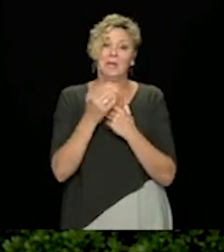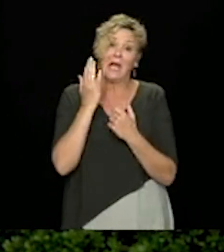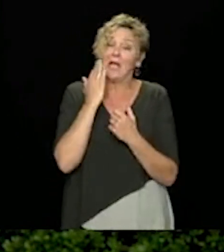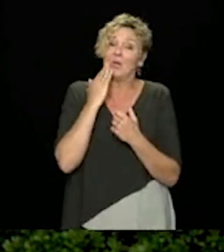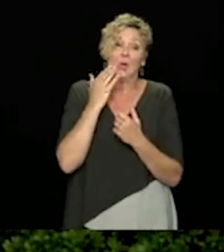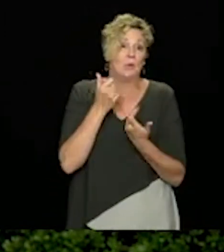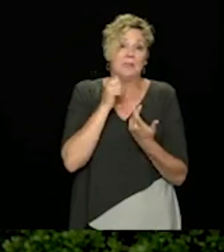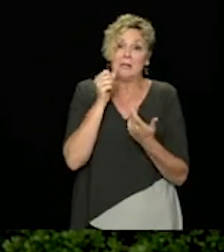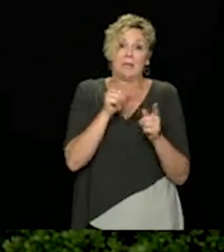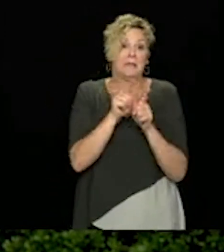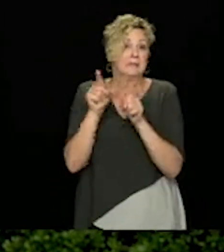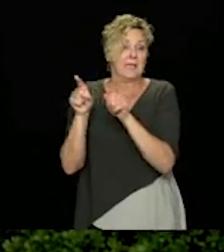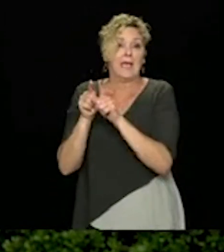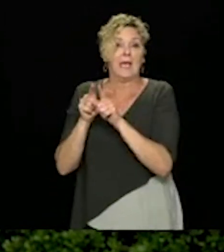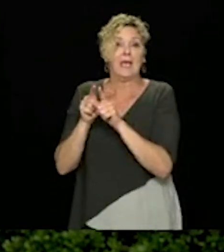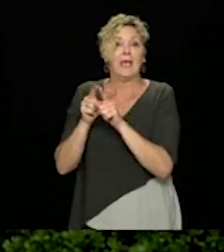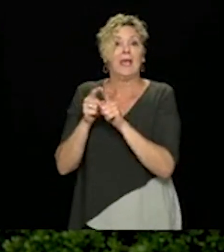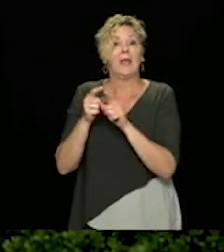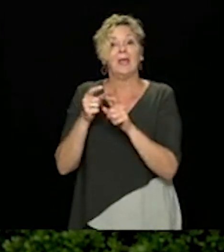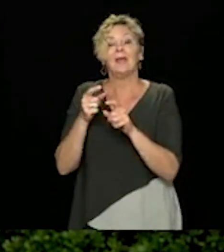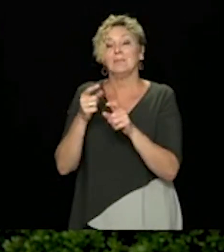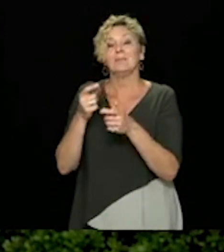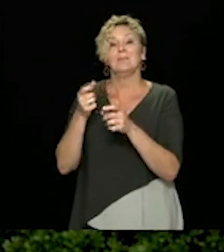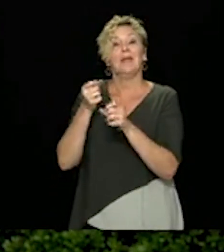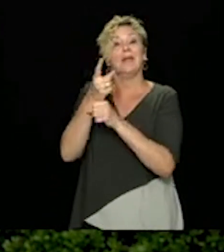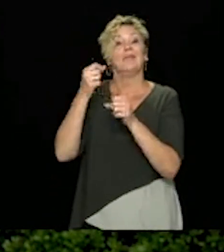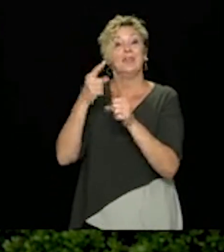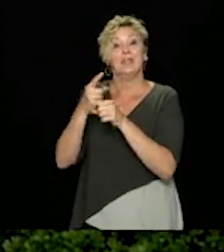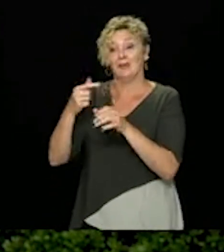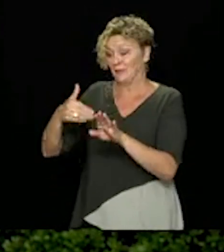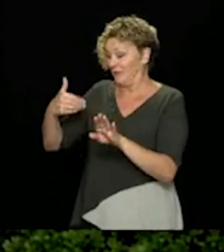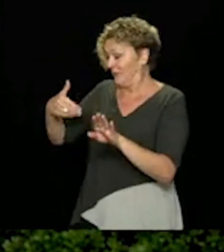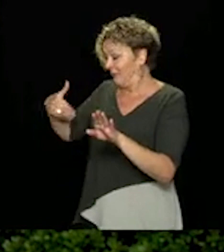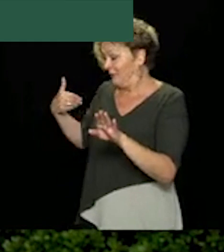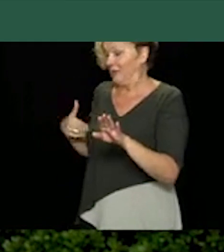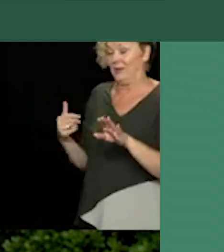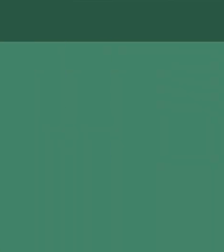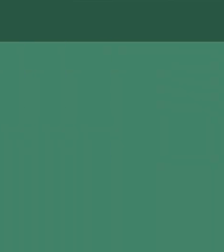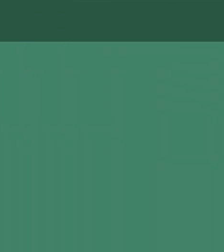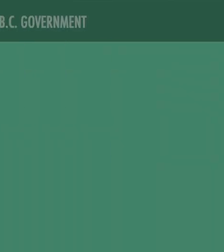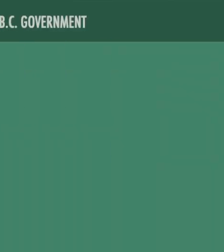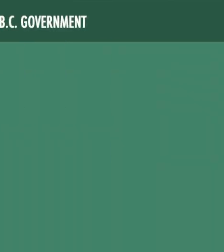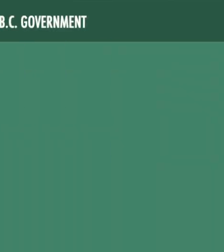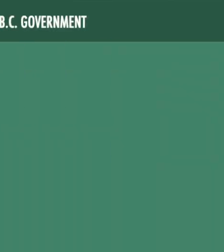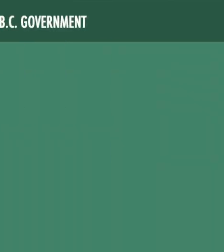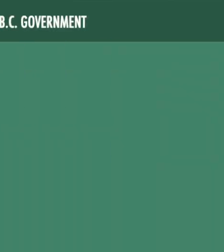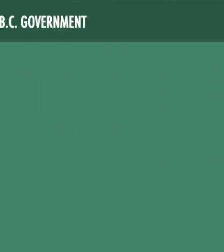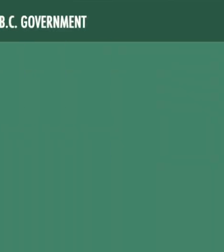internationally to enjoy British Columbia this summer. As Dr. Henry says, it's for now, it's not forever.